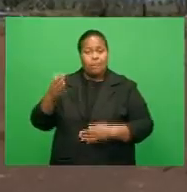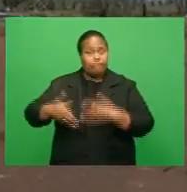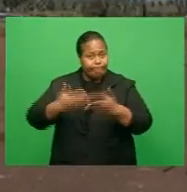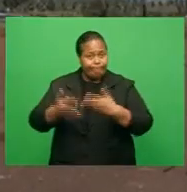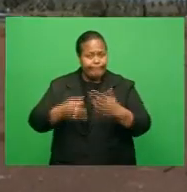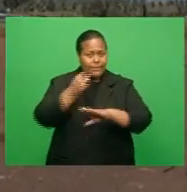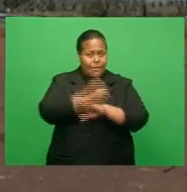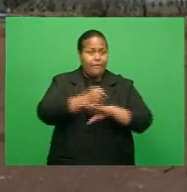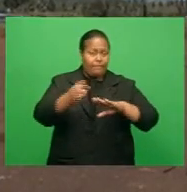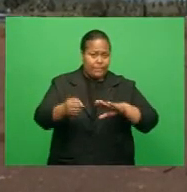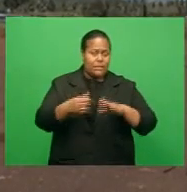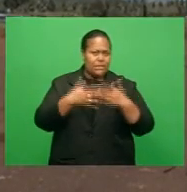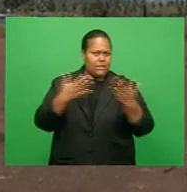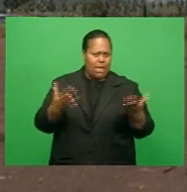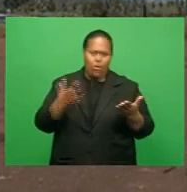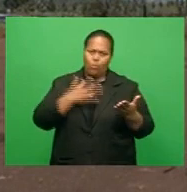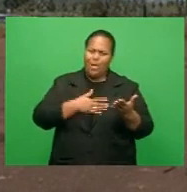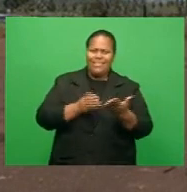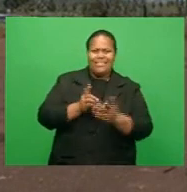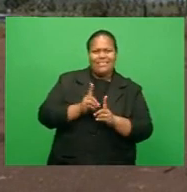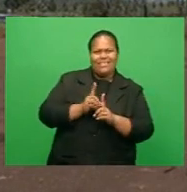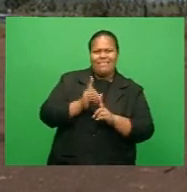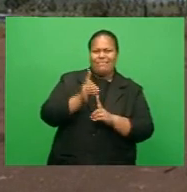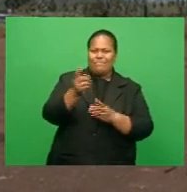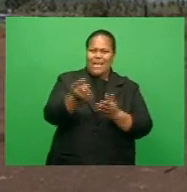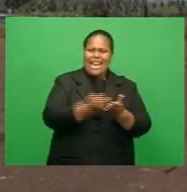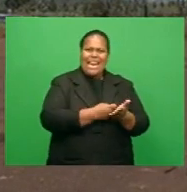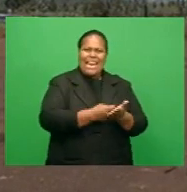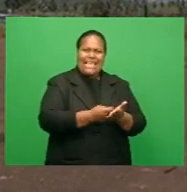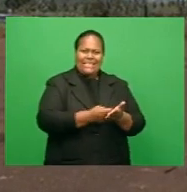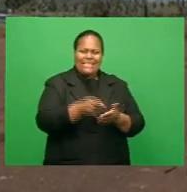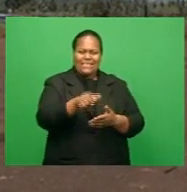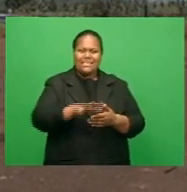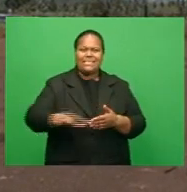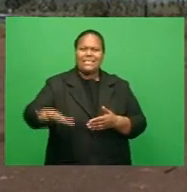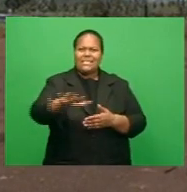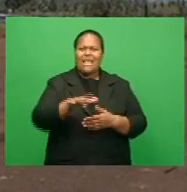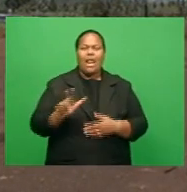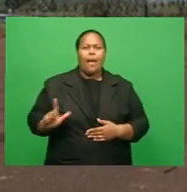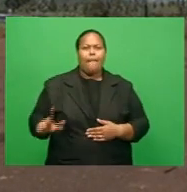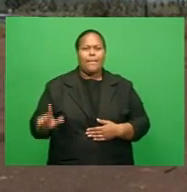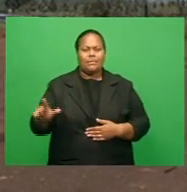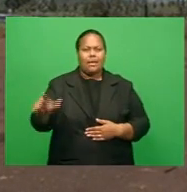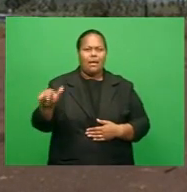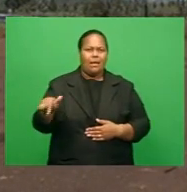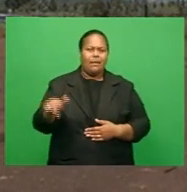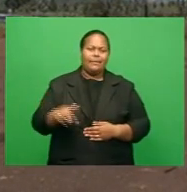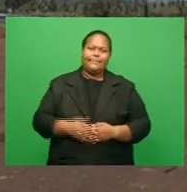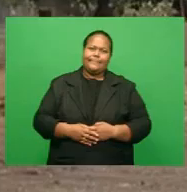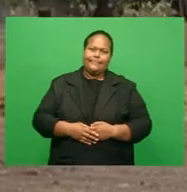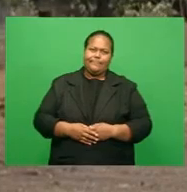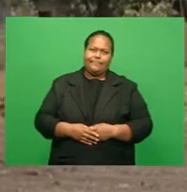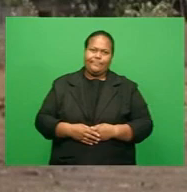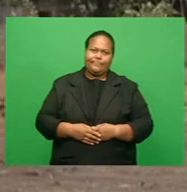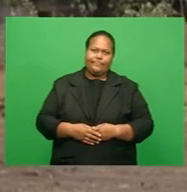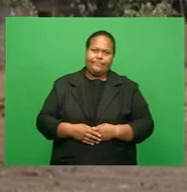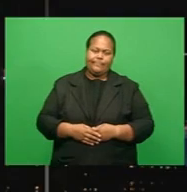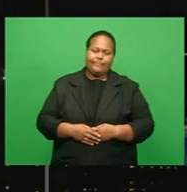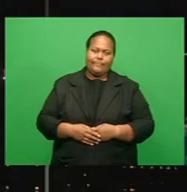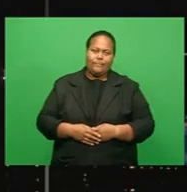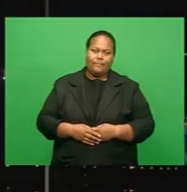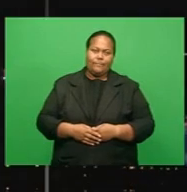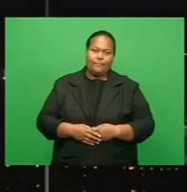acquiring a development lease for Kening, Gelewanga and the Tua Tua area in Lambasa. Pranita Prakash, FBC